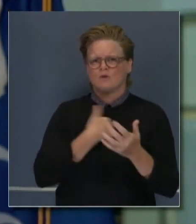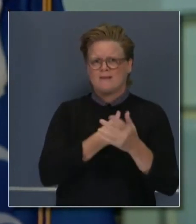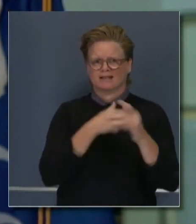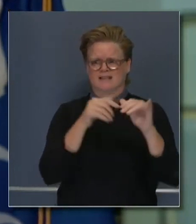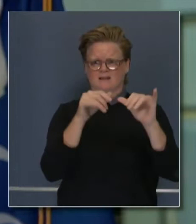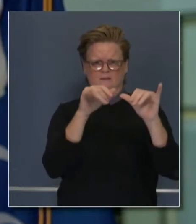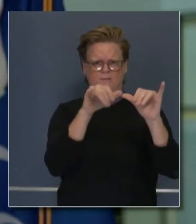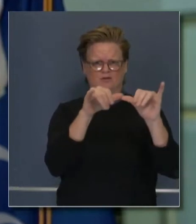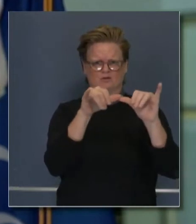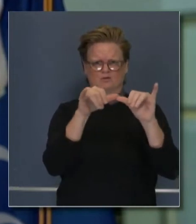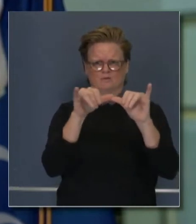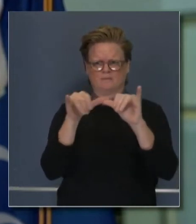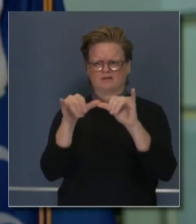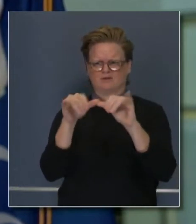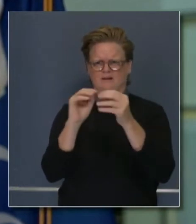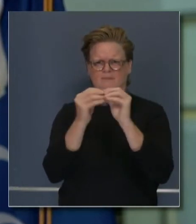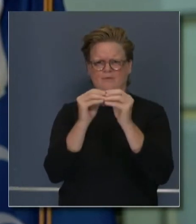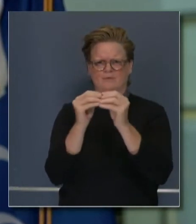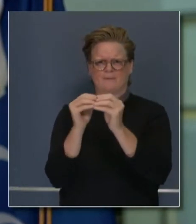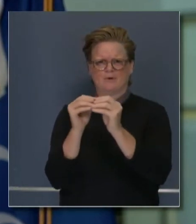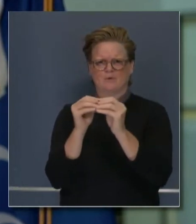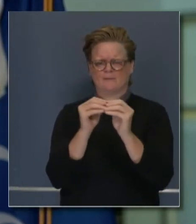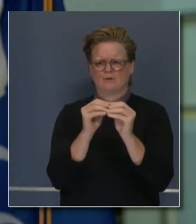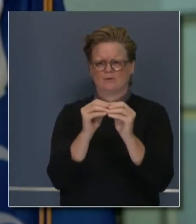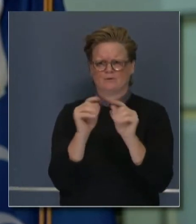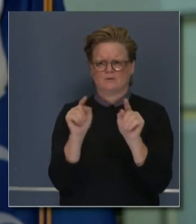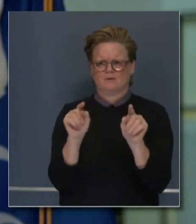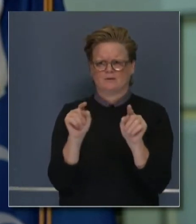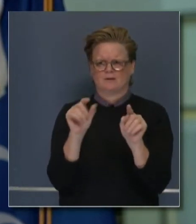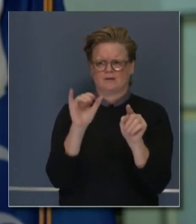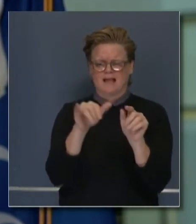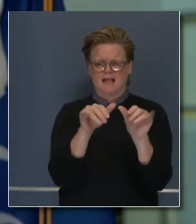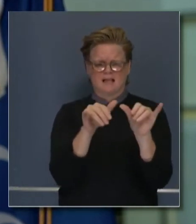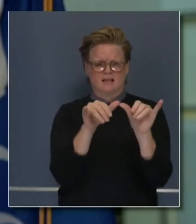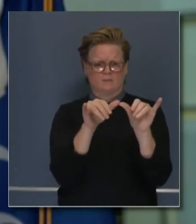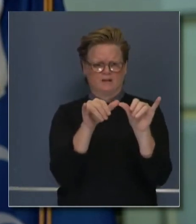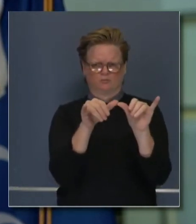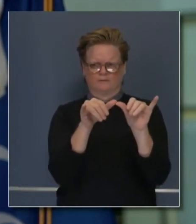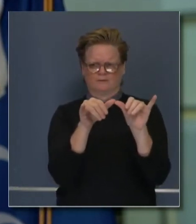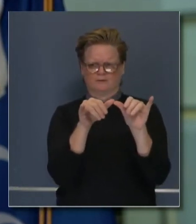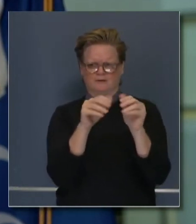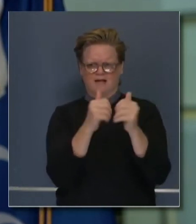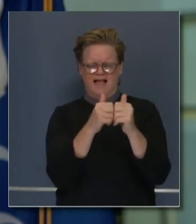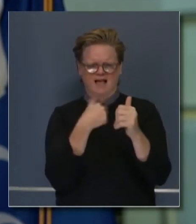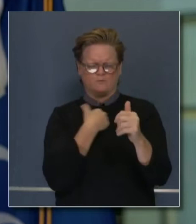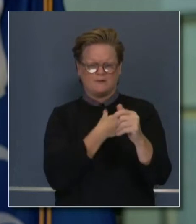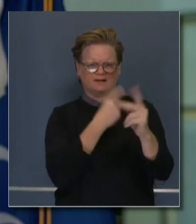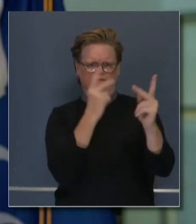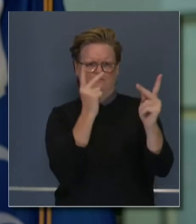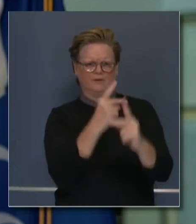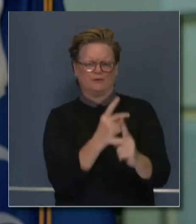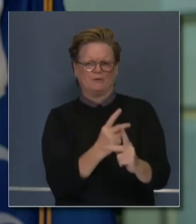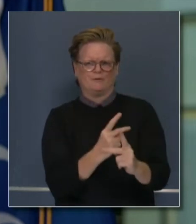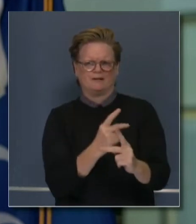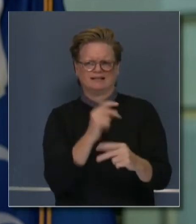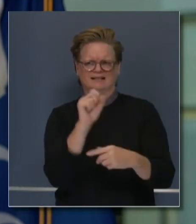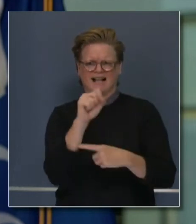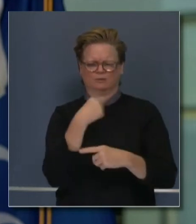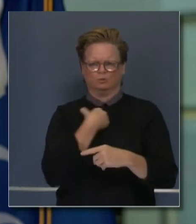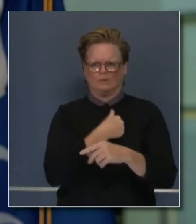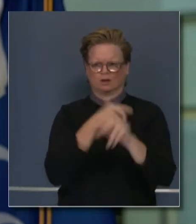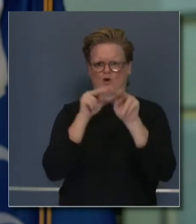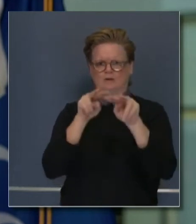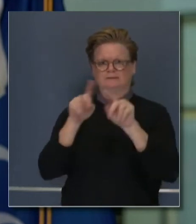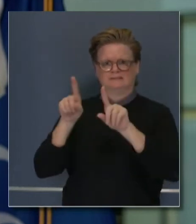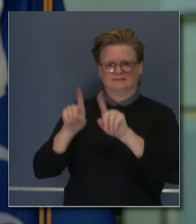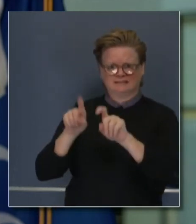are not the earliest metrics, but they're pretty early metrics depending on testing in some rate and our ability to